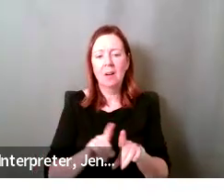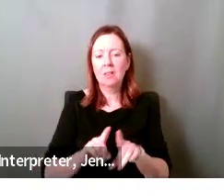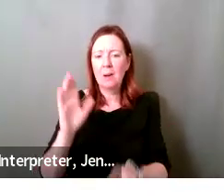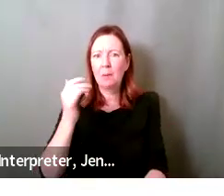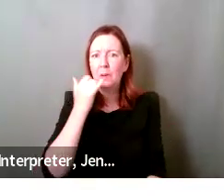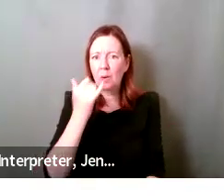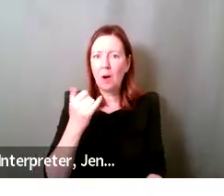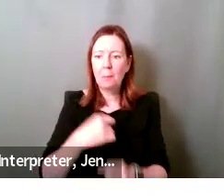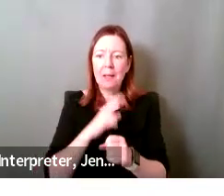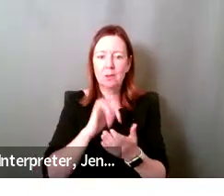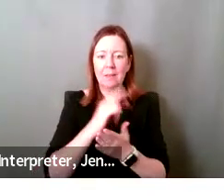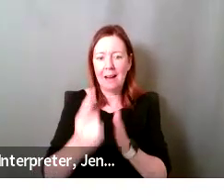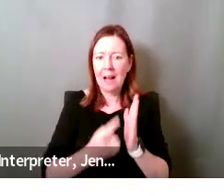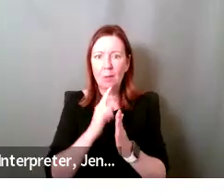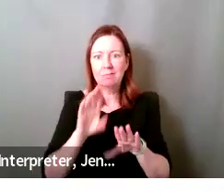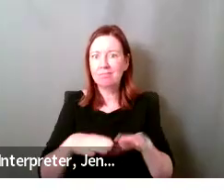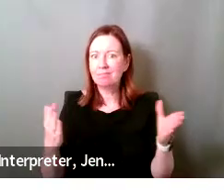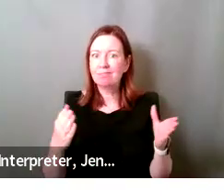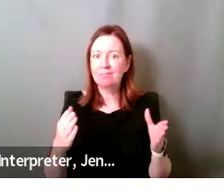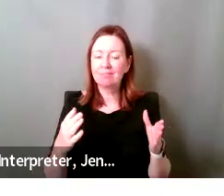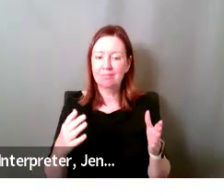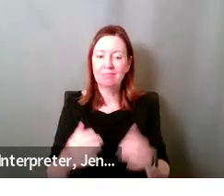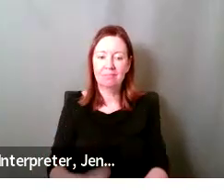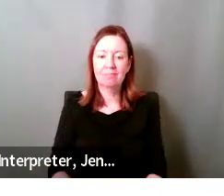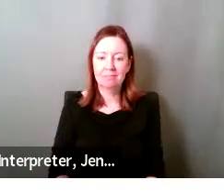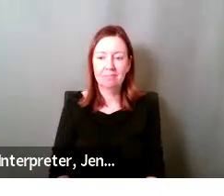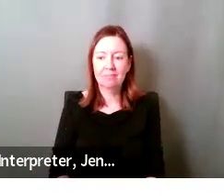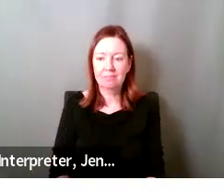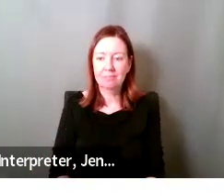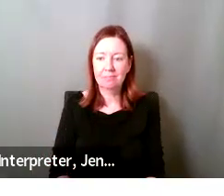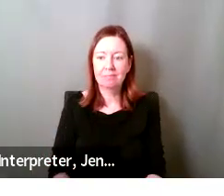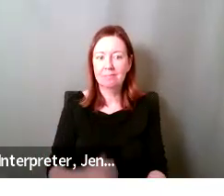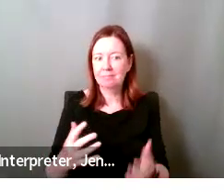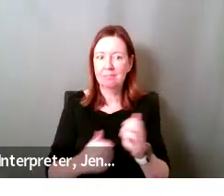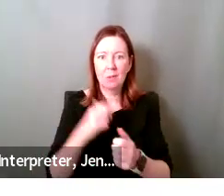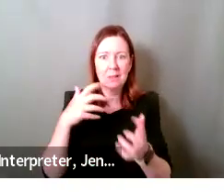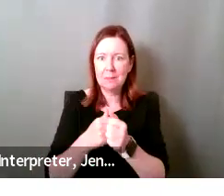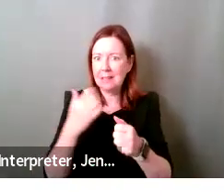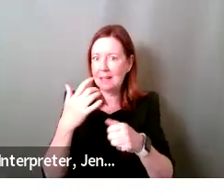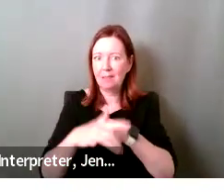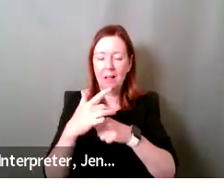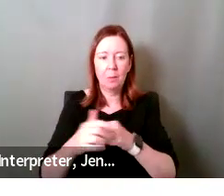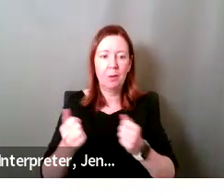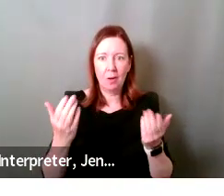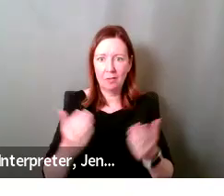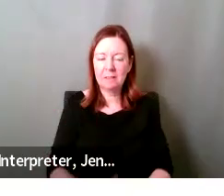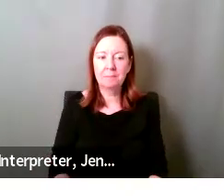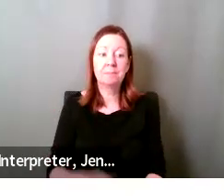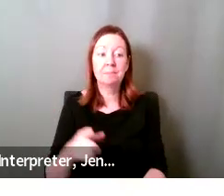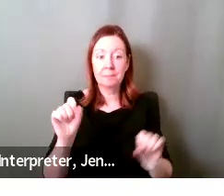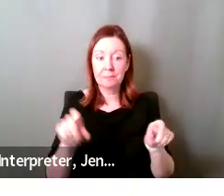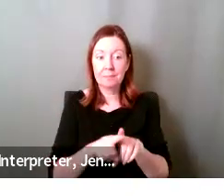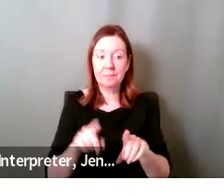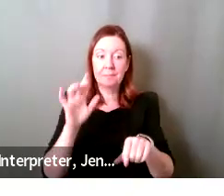sure that those hours of operation are the most up-to-date hours available or offered. And you can